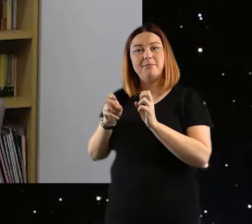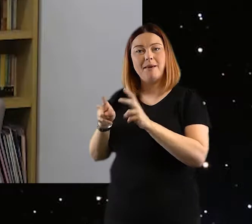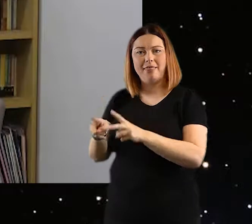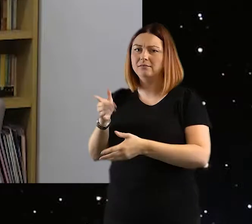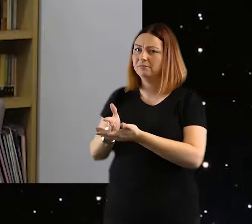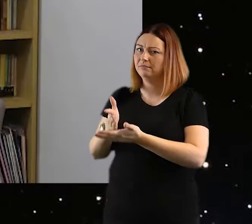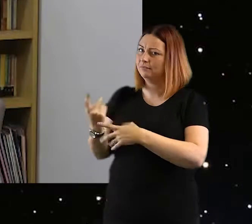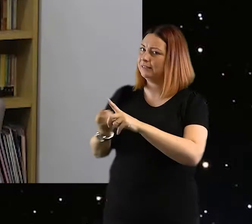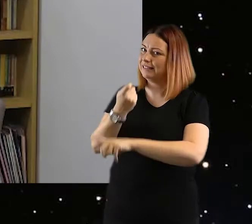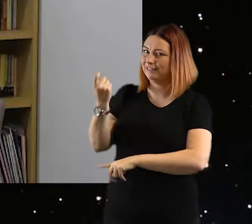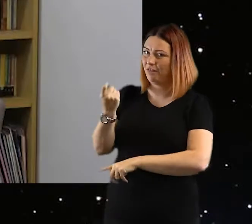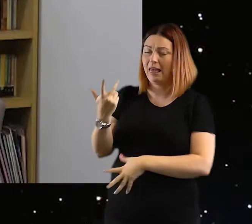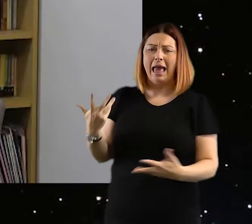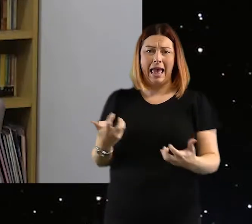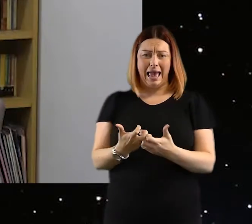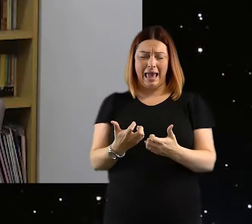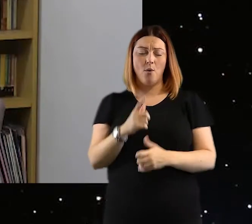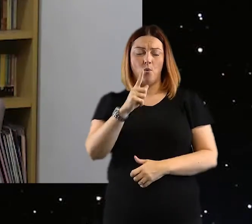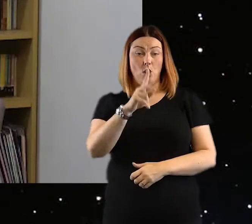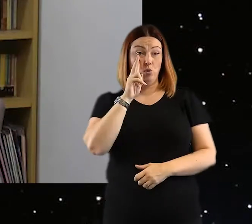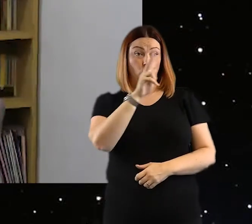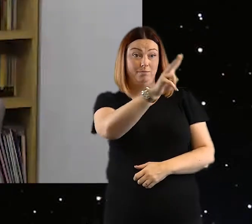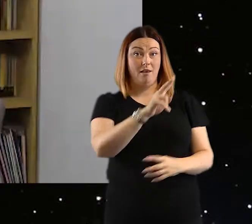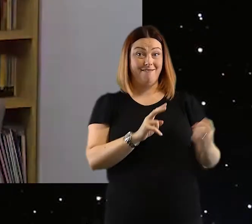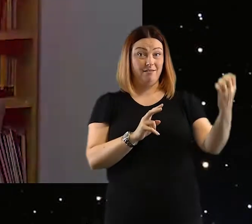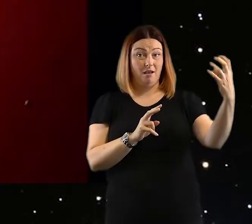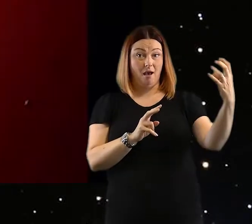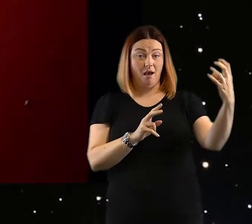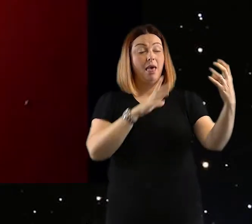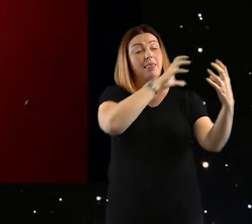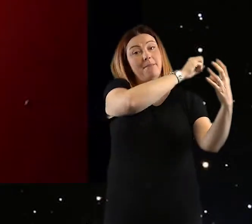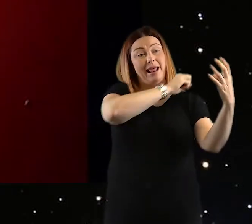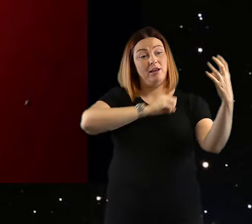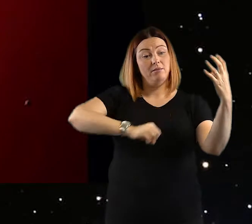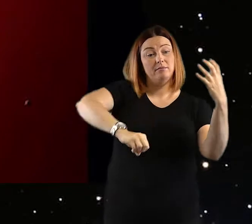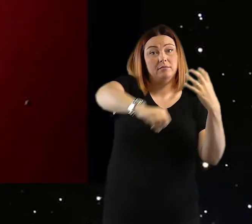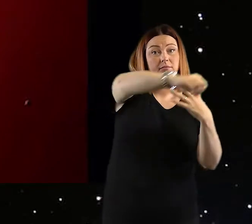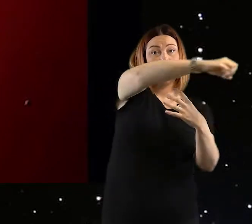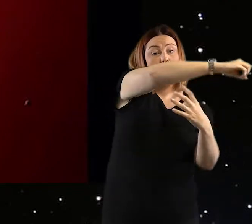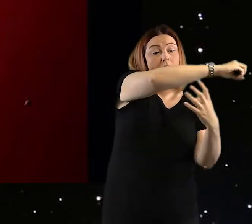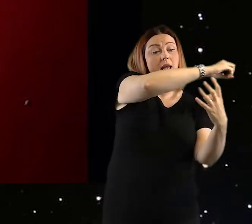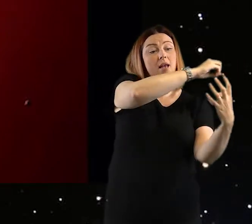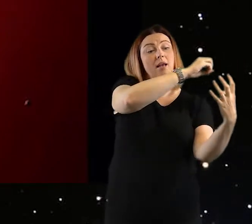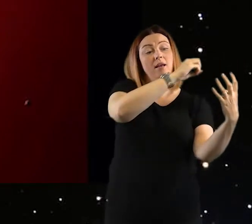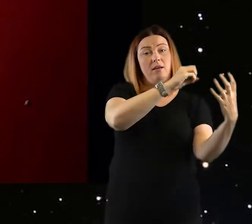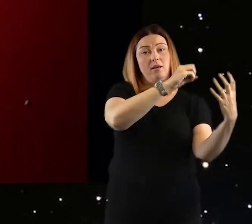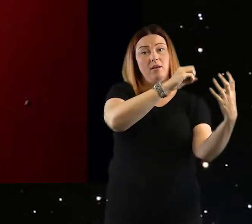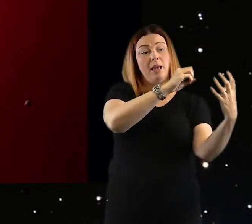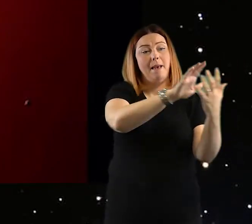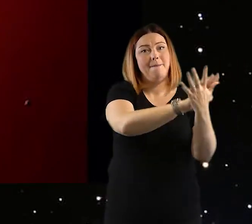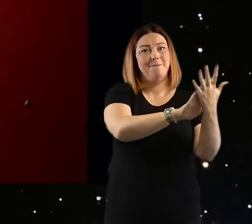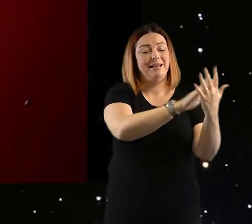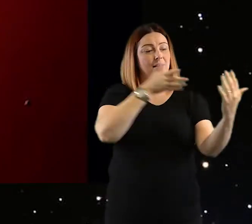So essentially you observe the star, and the planet is moving, it's orbiting the star, and the alignment of the orbit is such that it